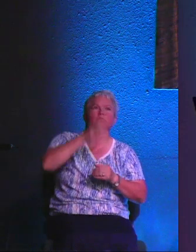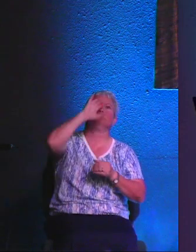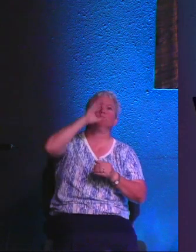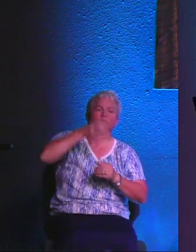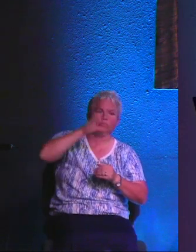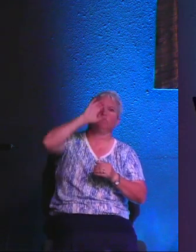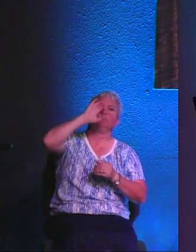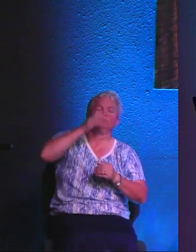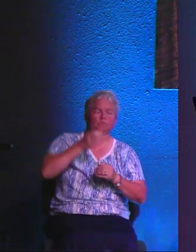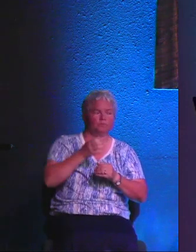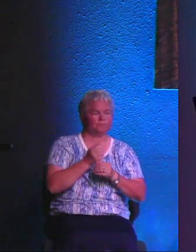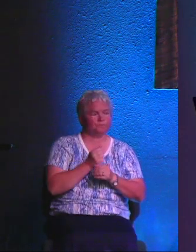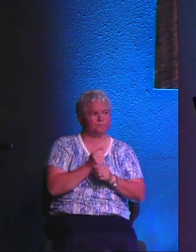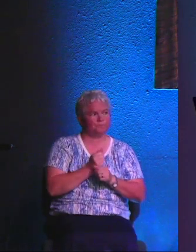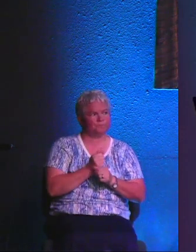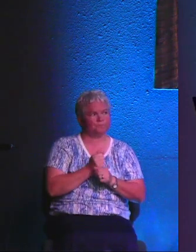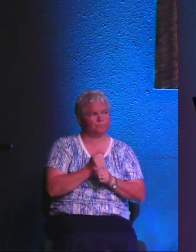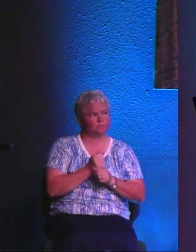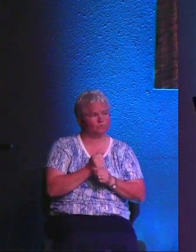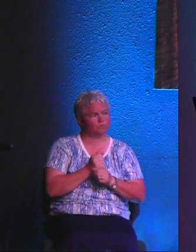alcohol.